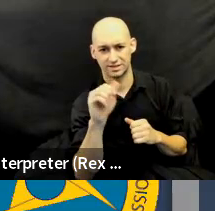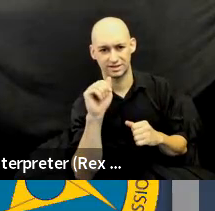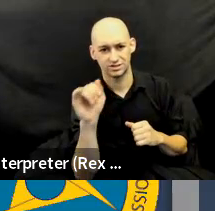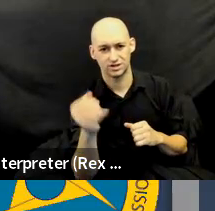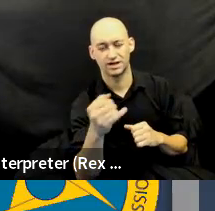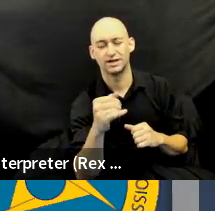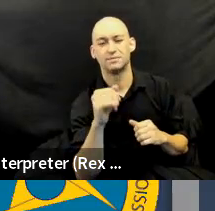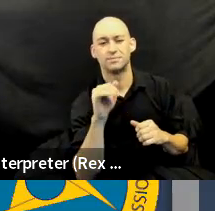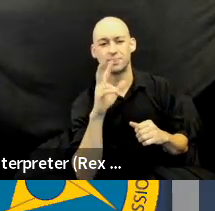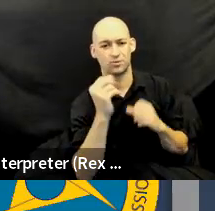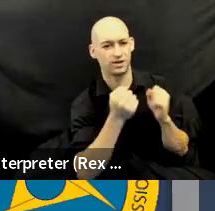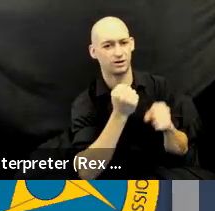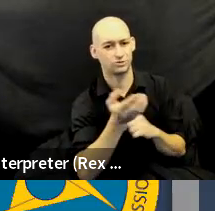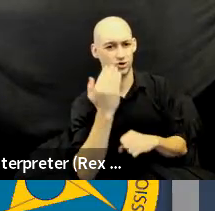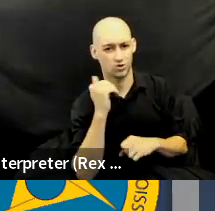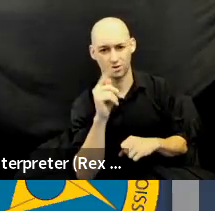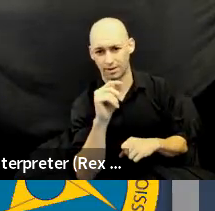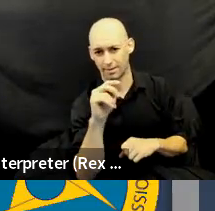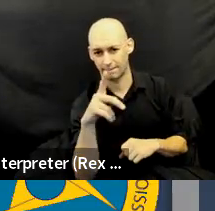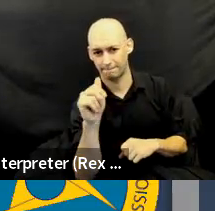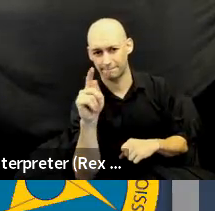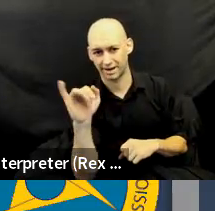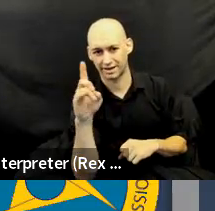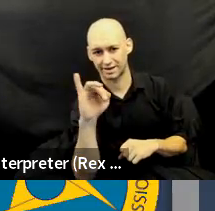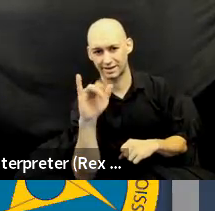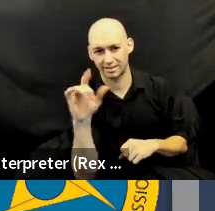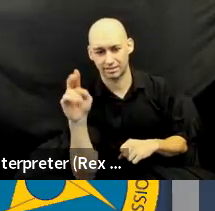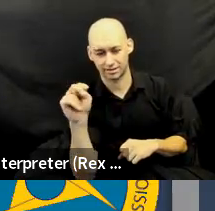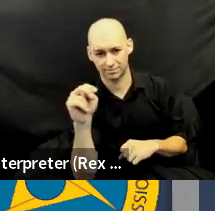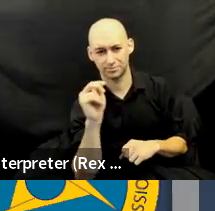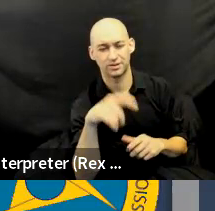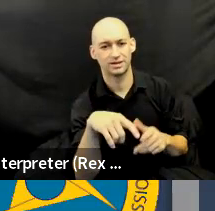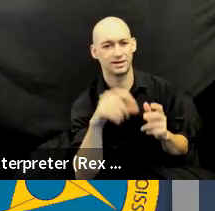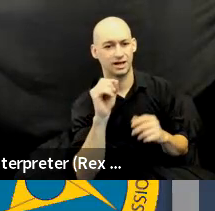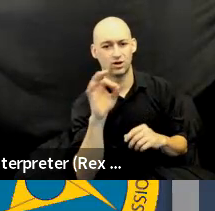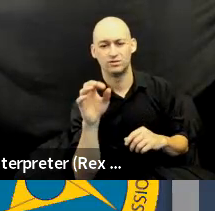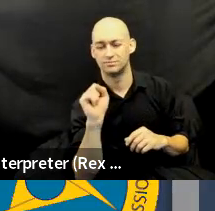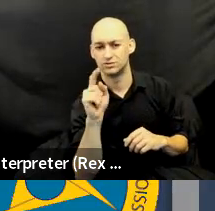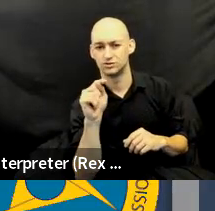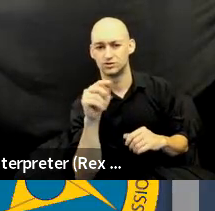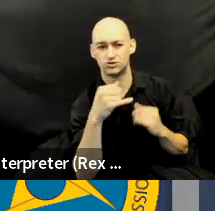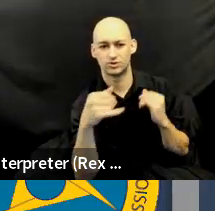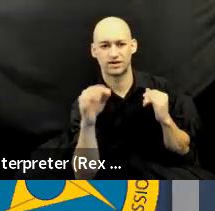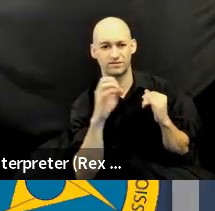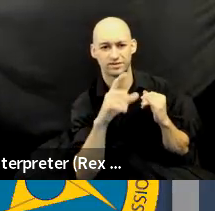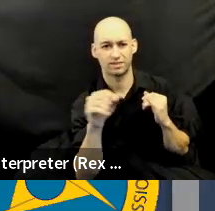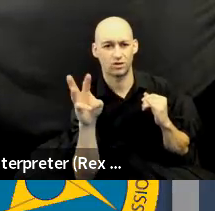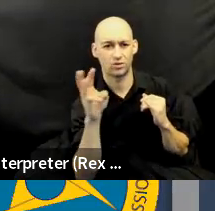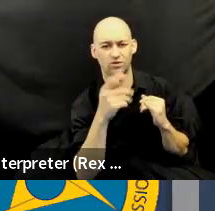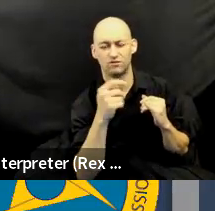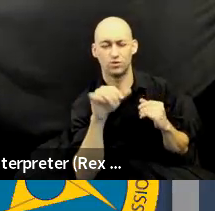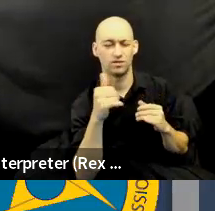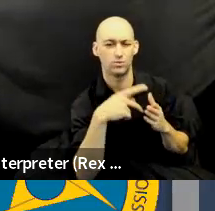Newman had taken on Stringfellow and some other projects that we worked on